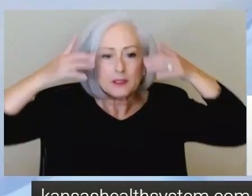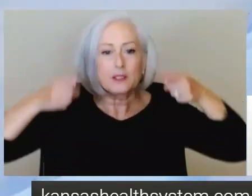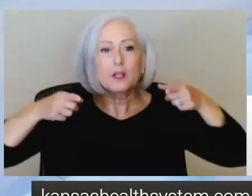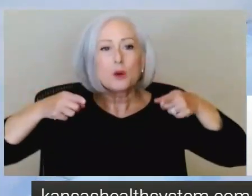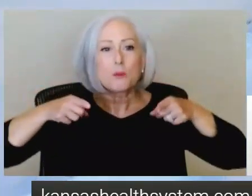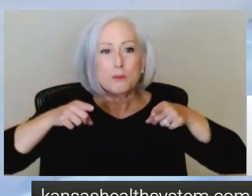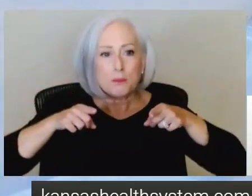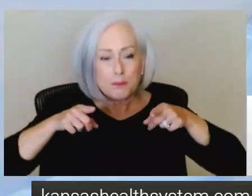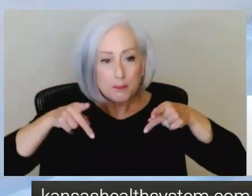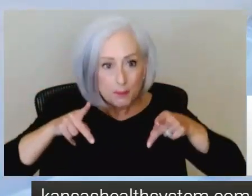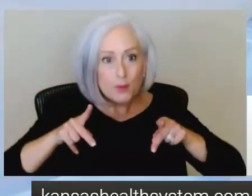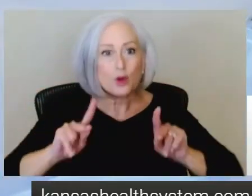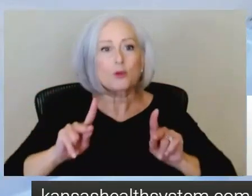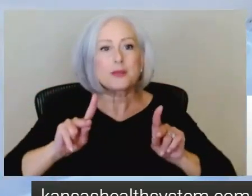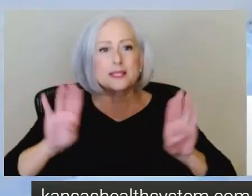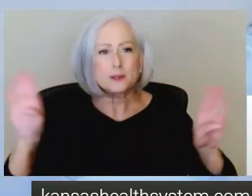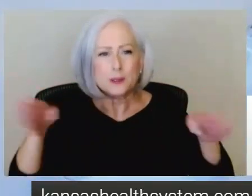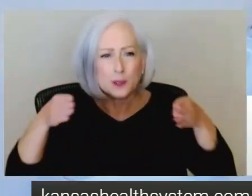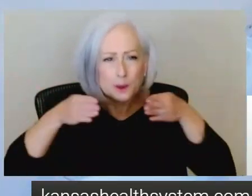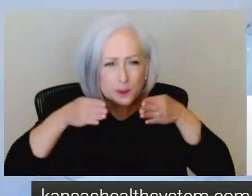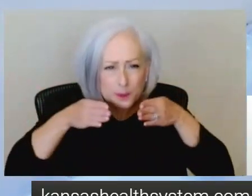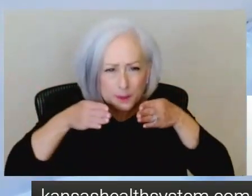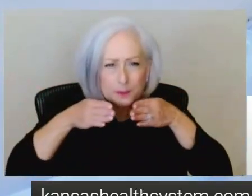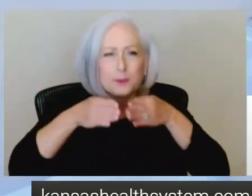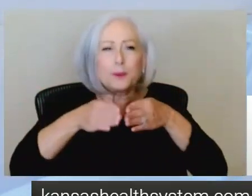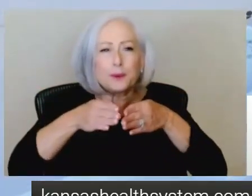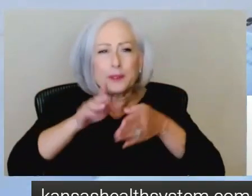precisely target the brain region.